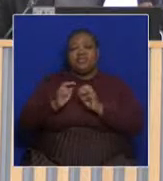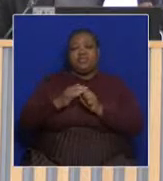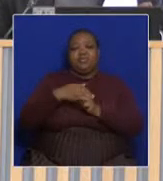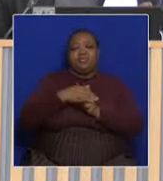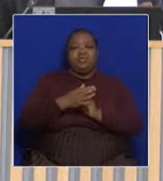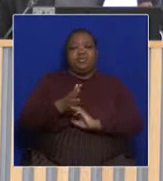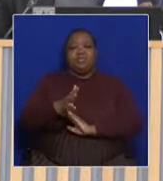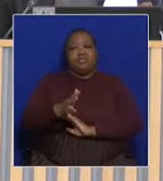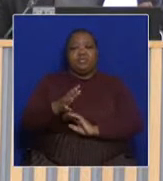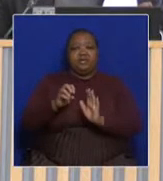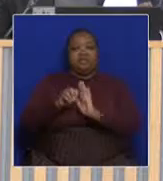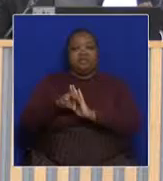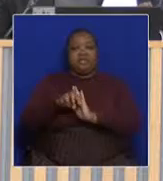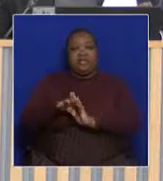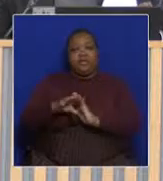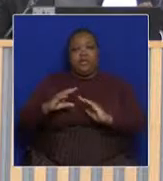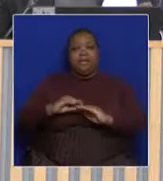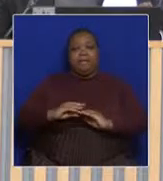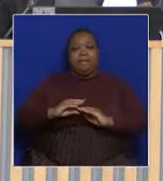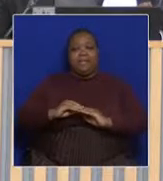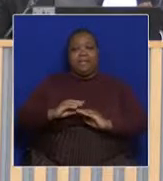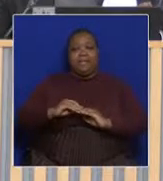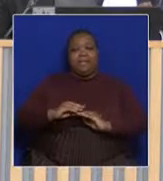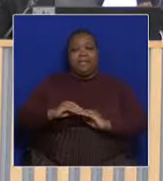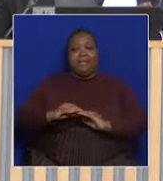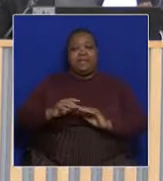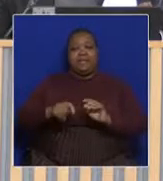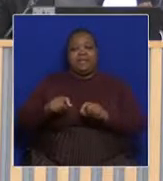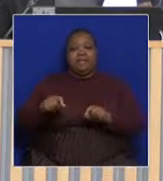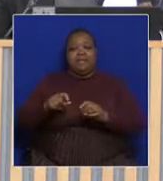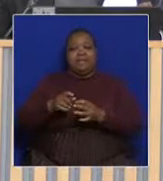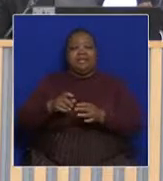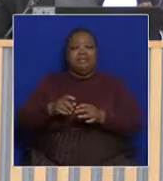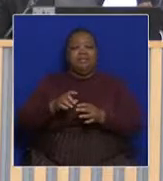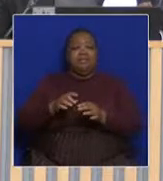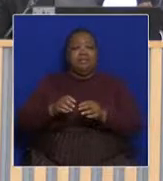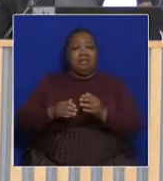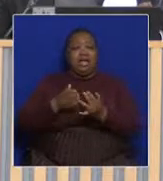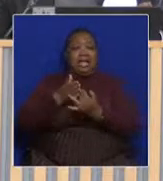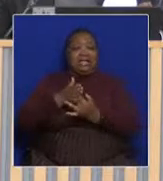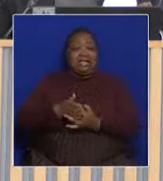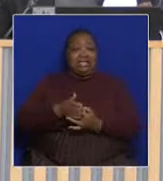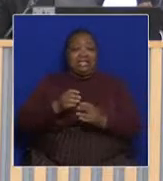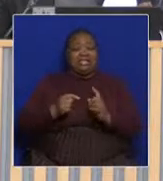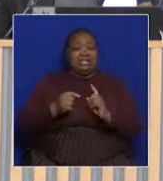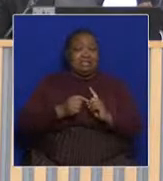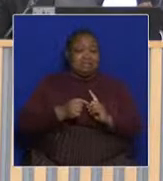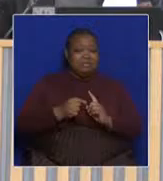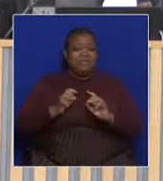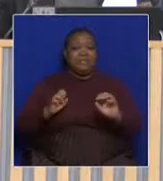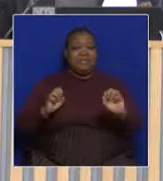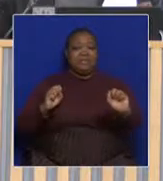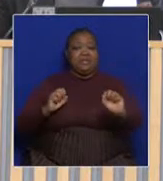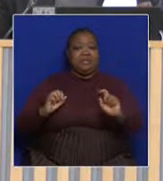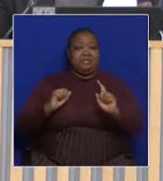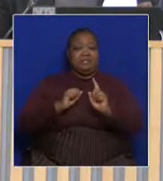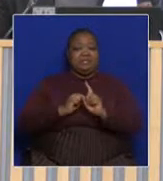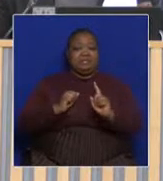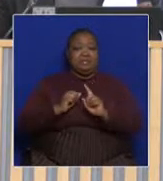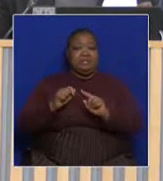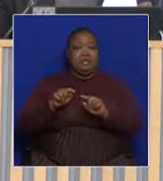any persons granted access to the proceedings are prohibited from publishing,